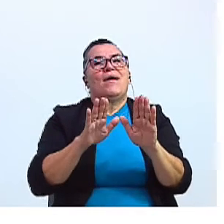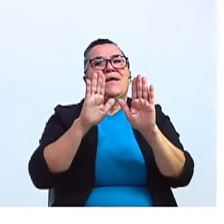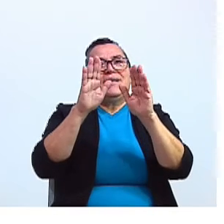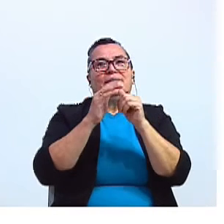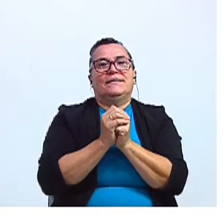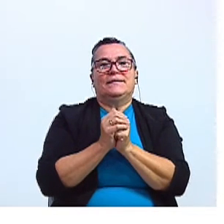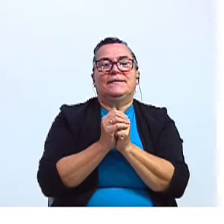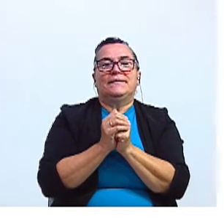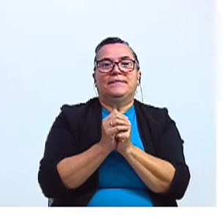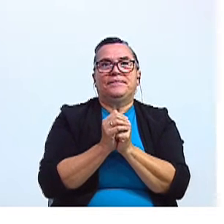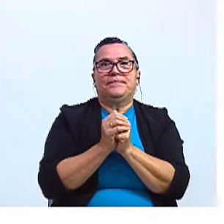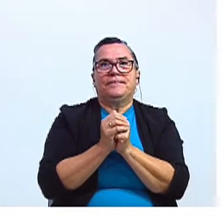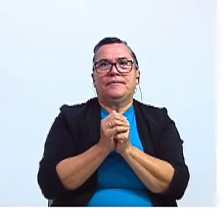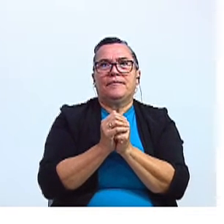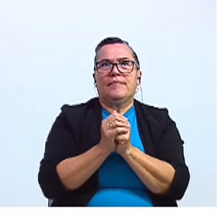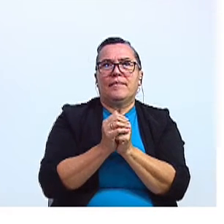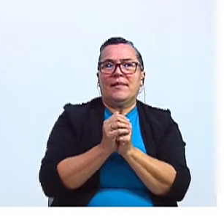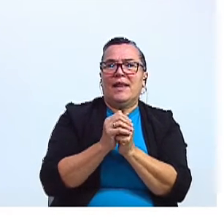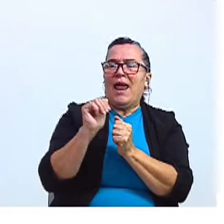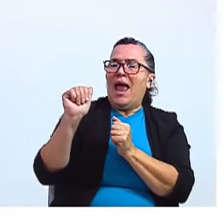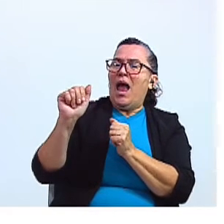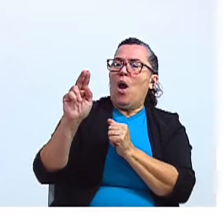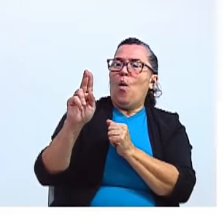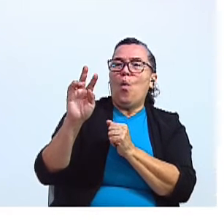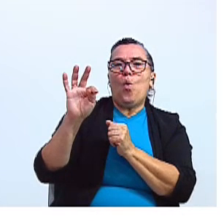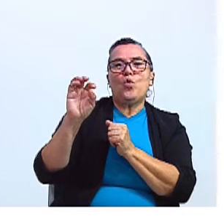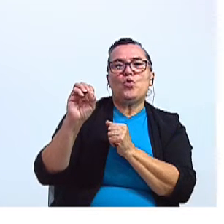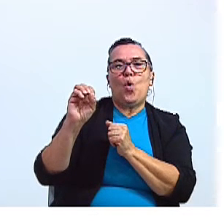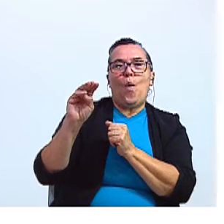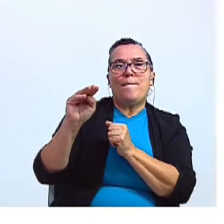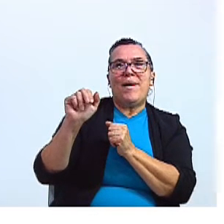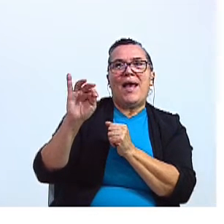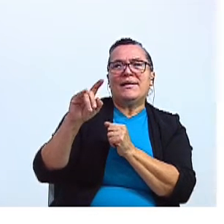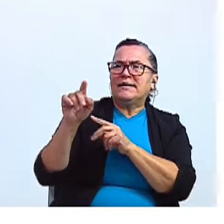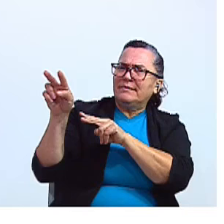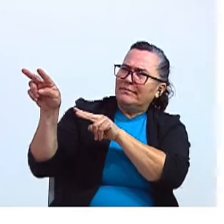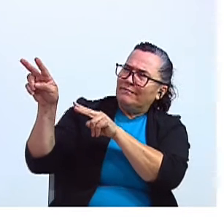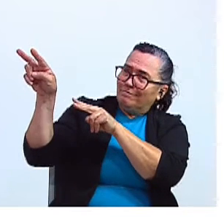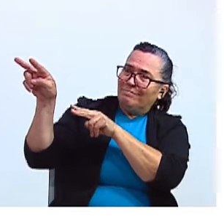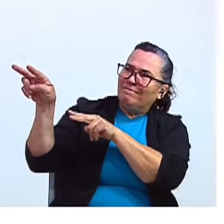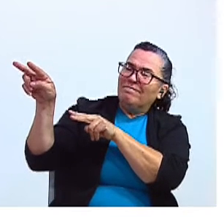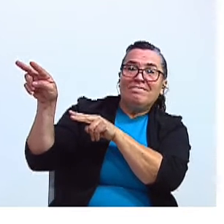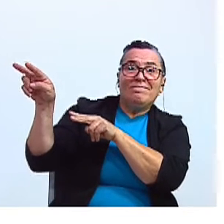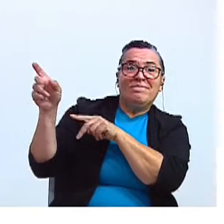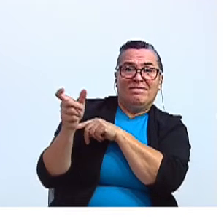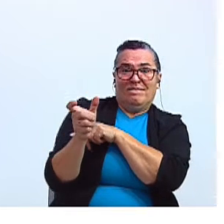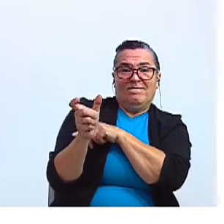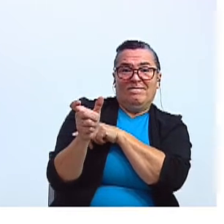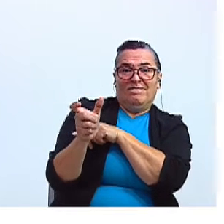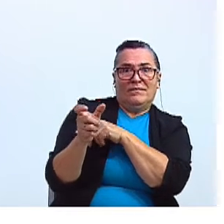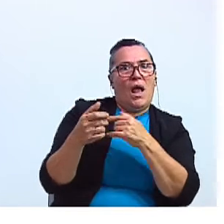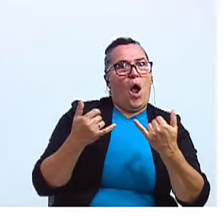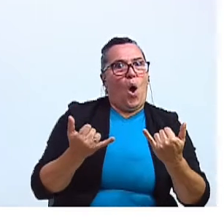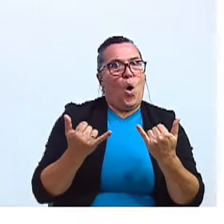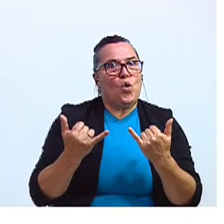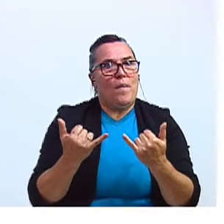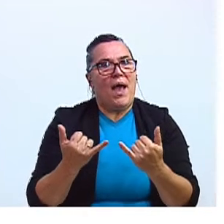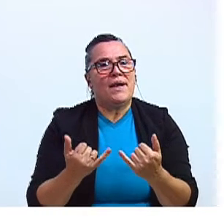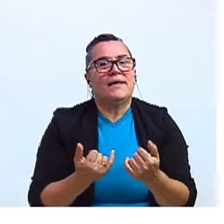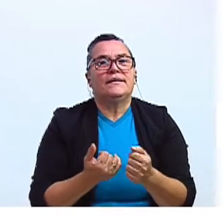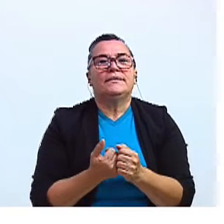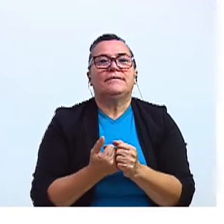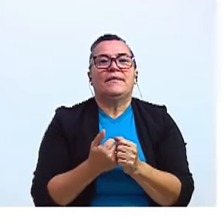Next. Automatic. Now we need automatic things in these times, right? Okay,